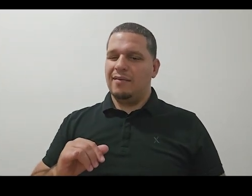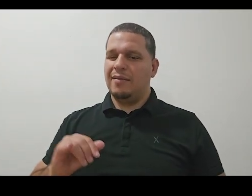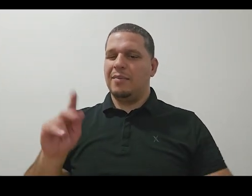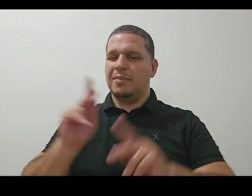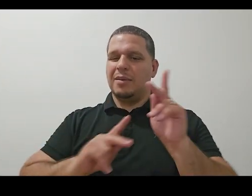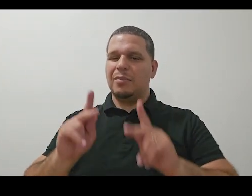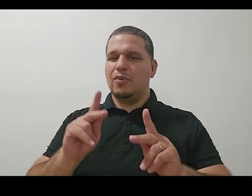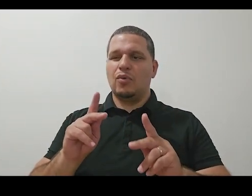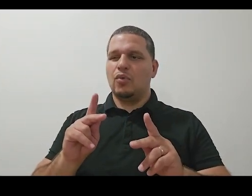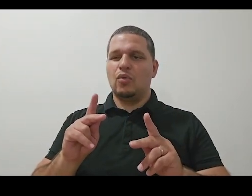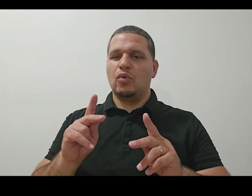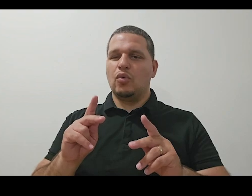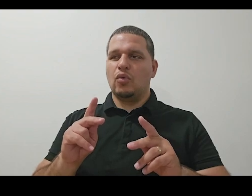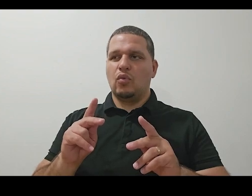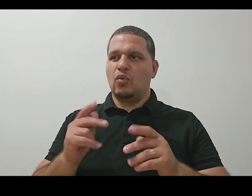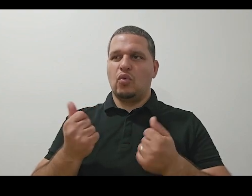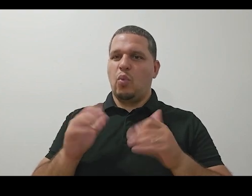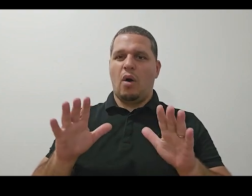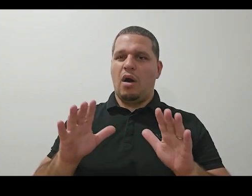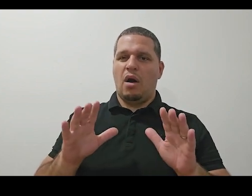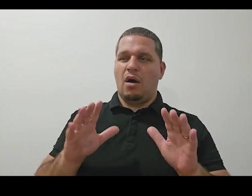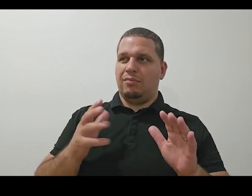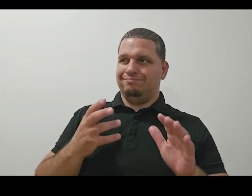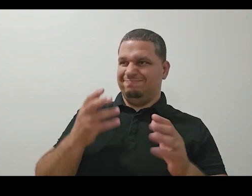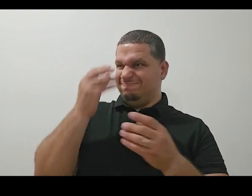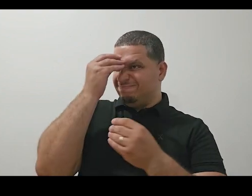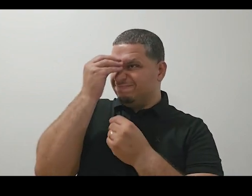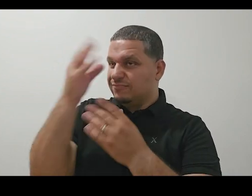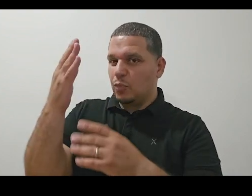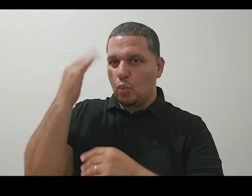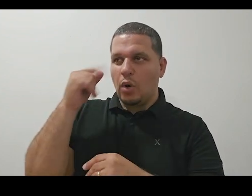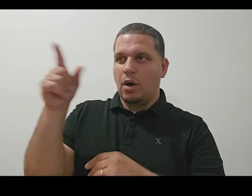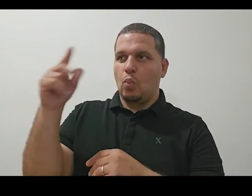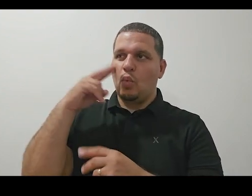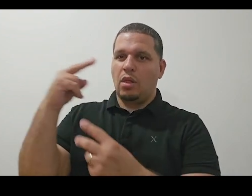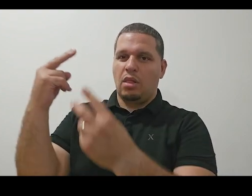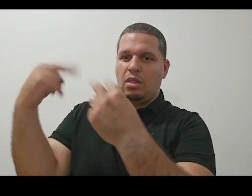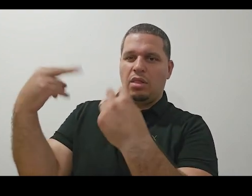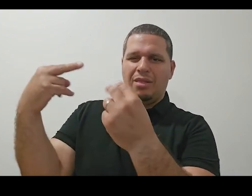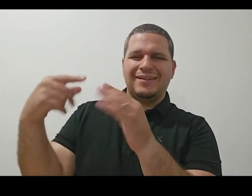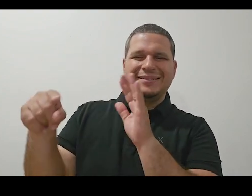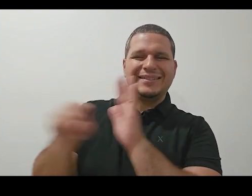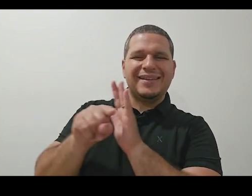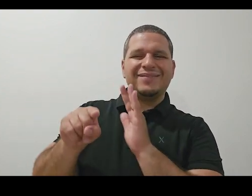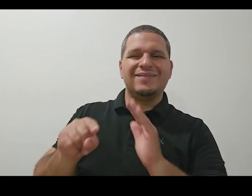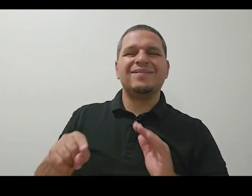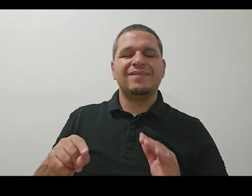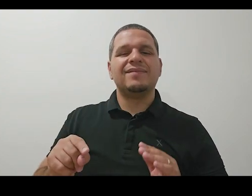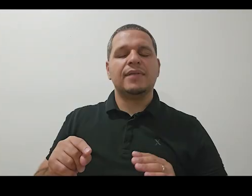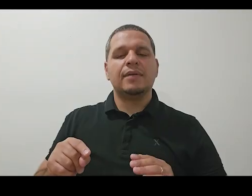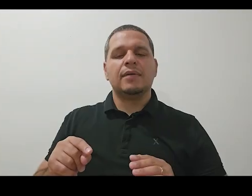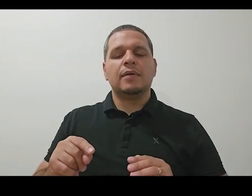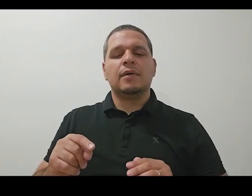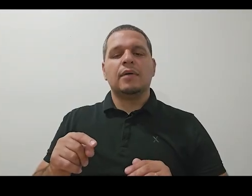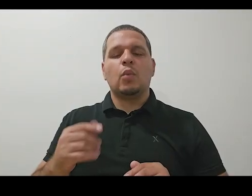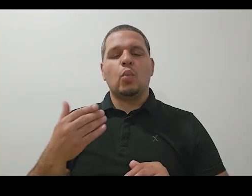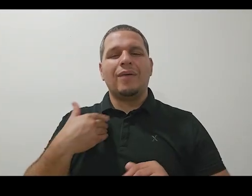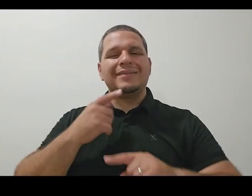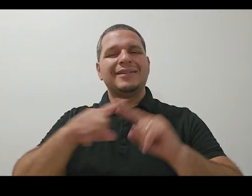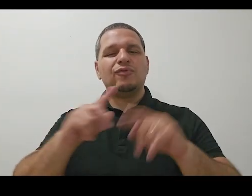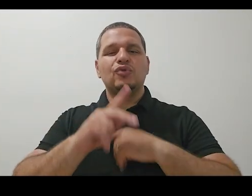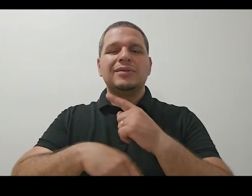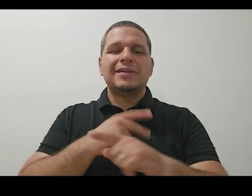people don't want to come out and say, because of that stigma, there's going to be all kinds of things